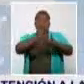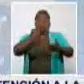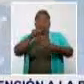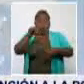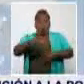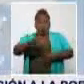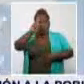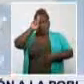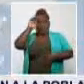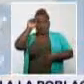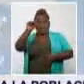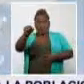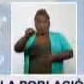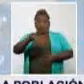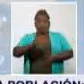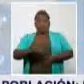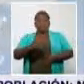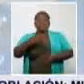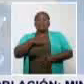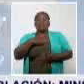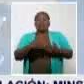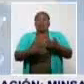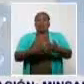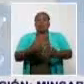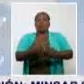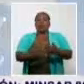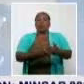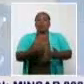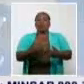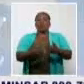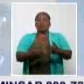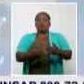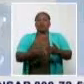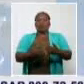they have a stable clinical evolution.